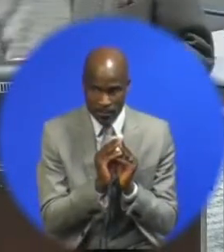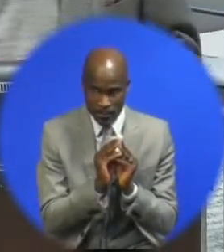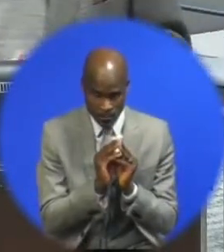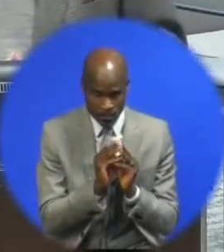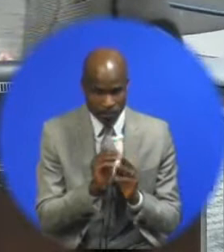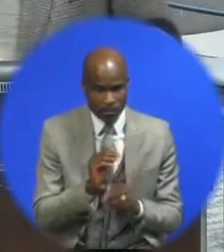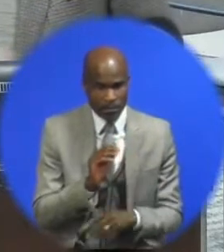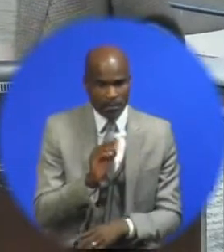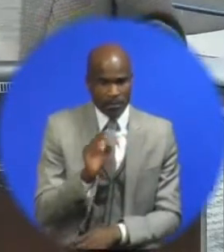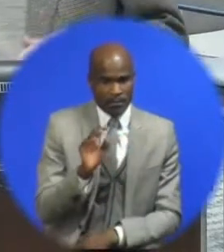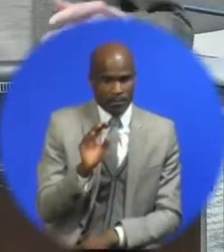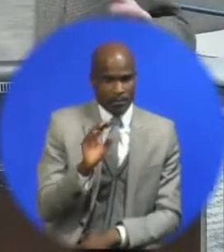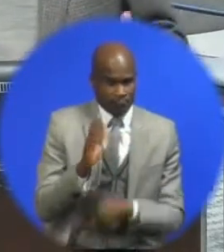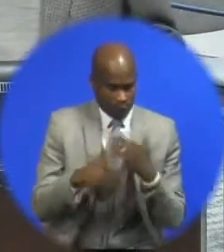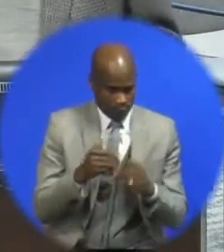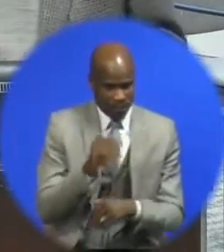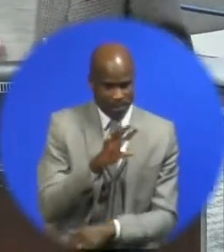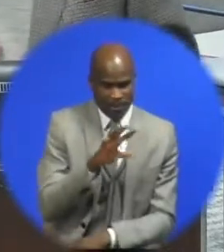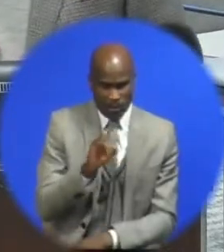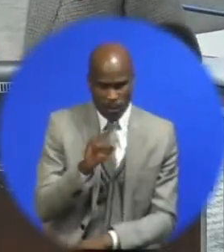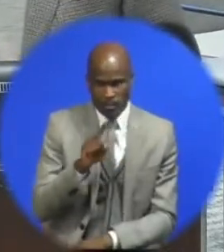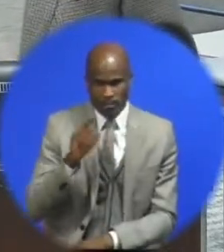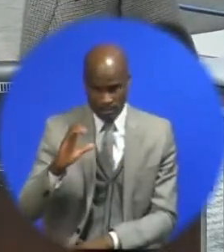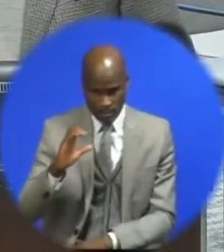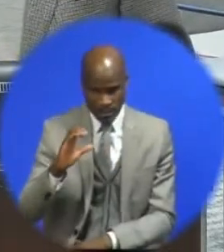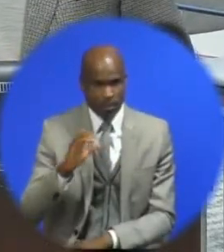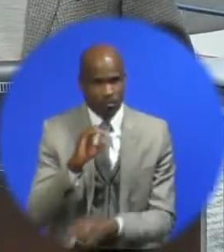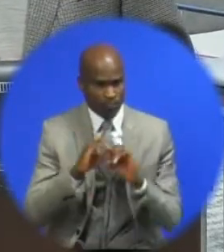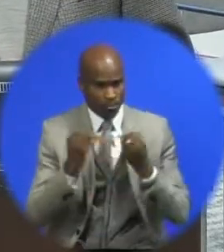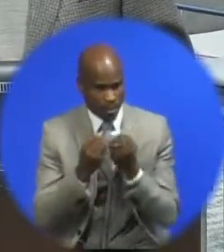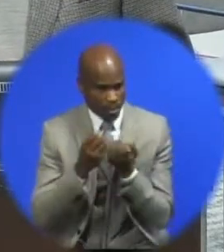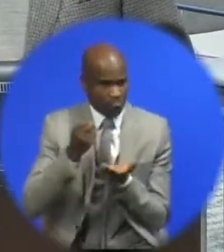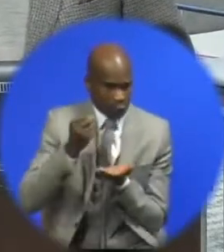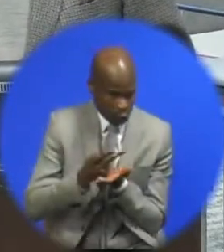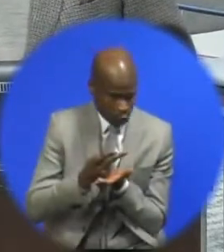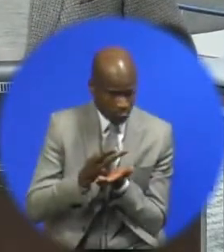501c3 organization. We got organized.